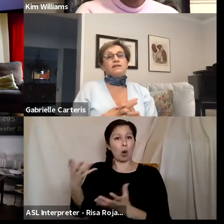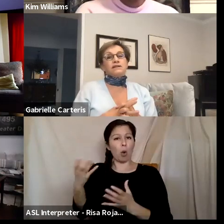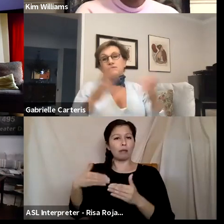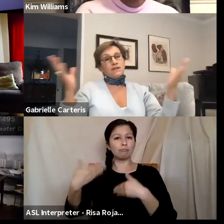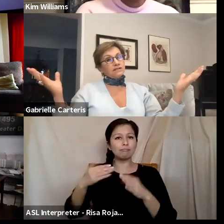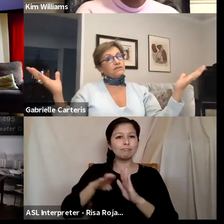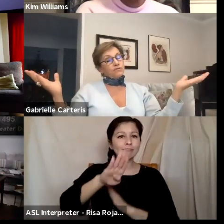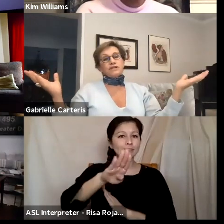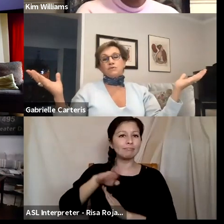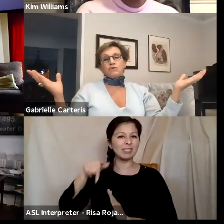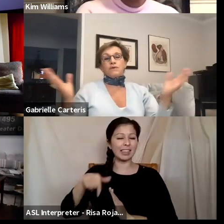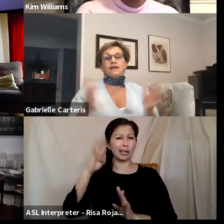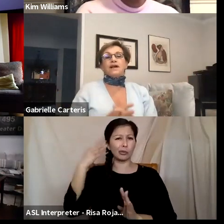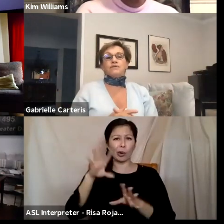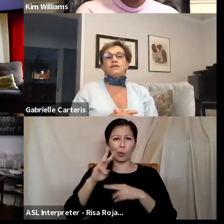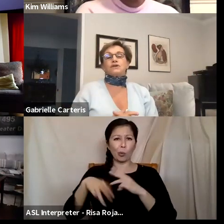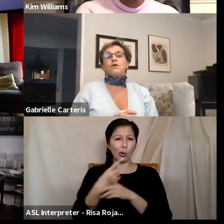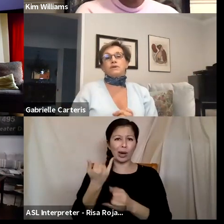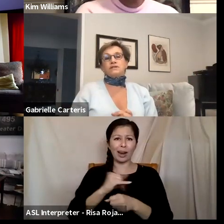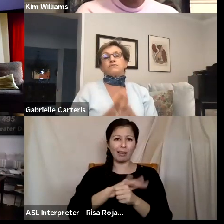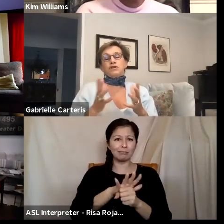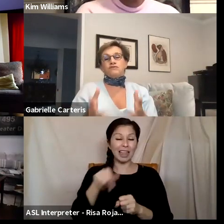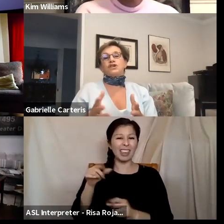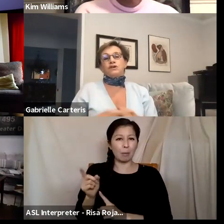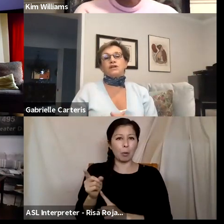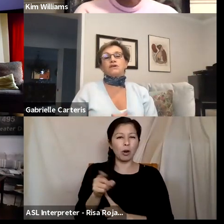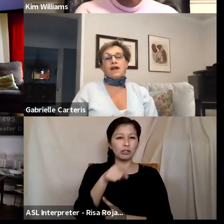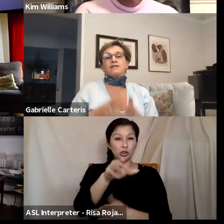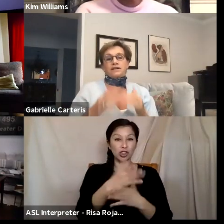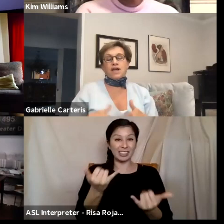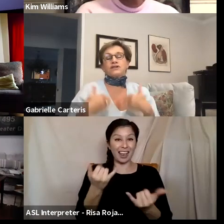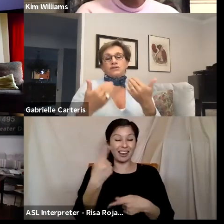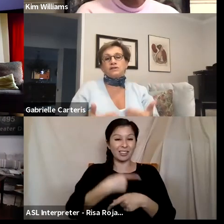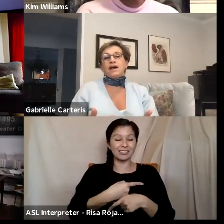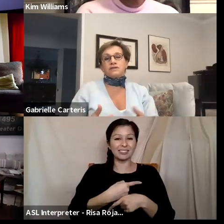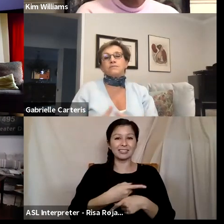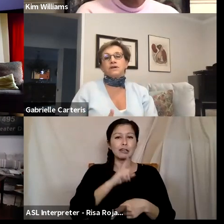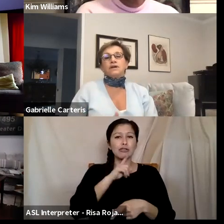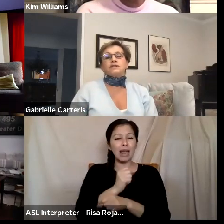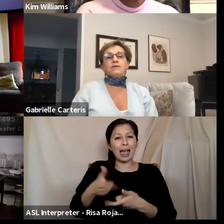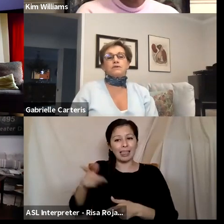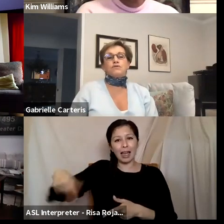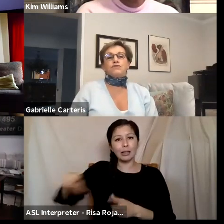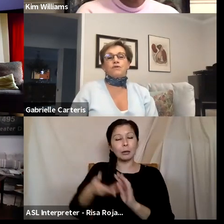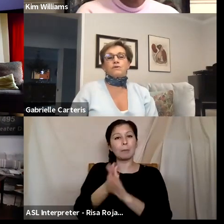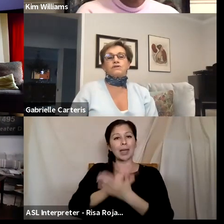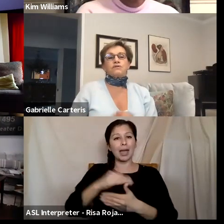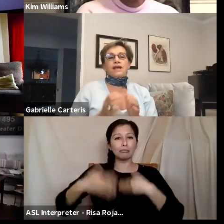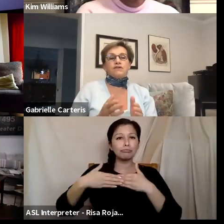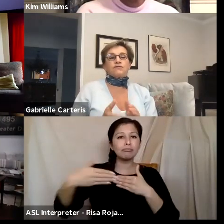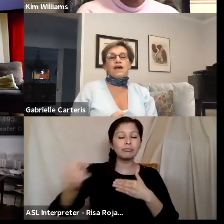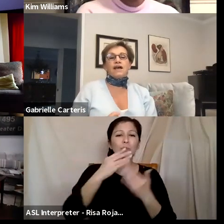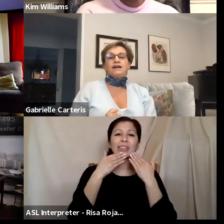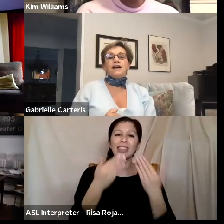ahead in this crazy world right now. And these are moments, what you've shared here actually allows them to be able to move forward.